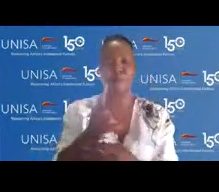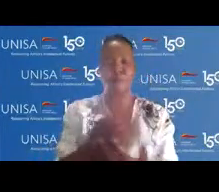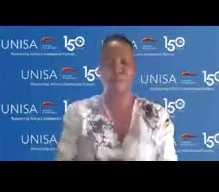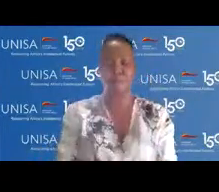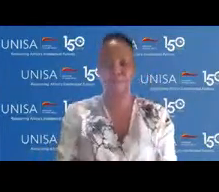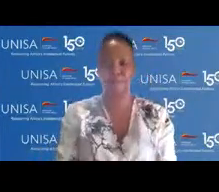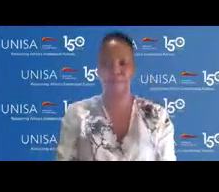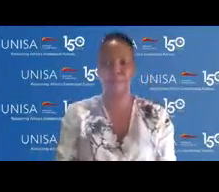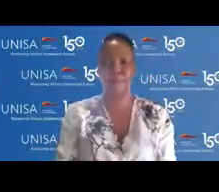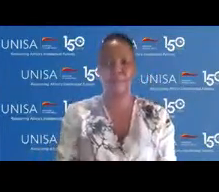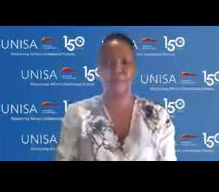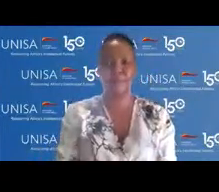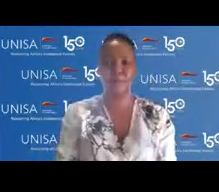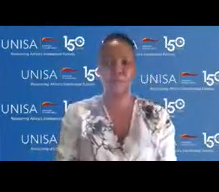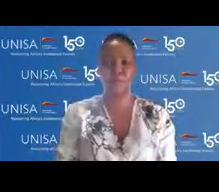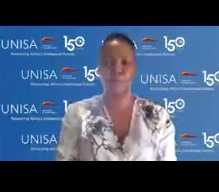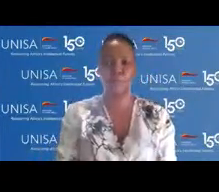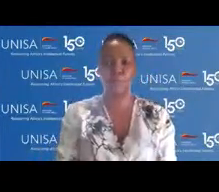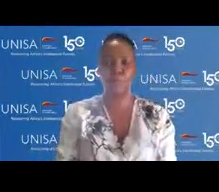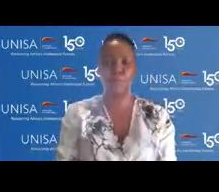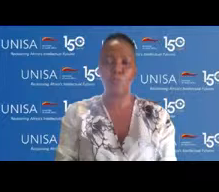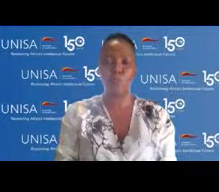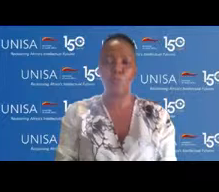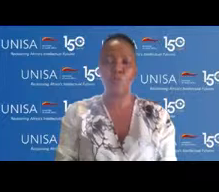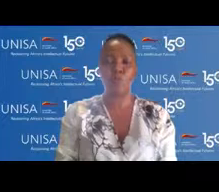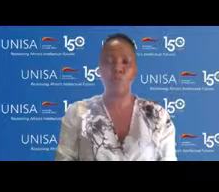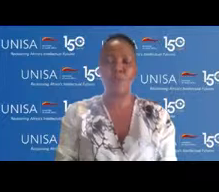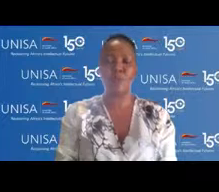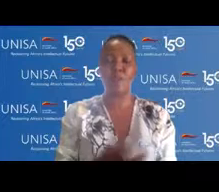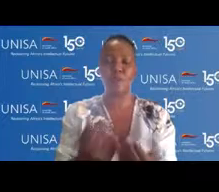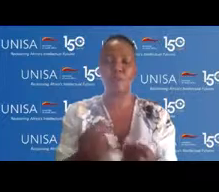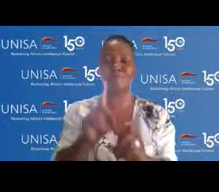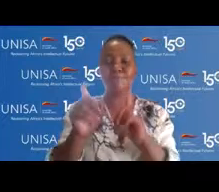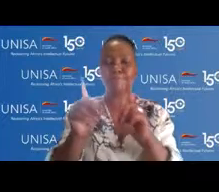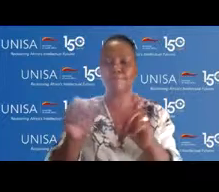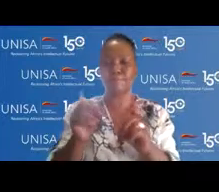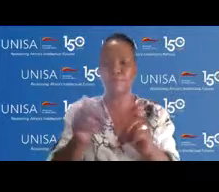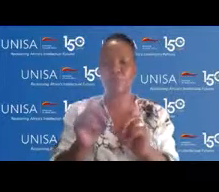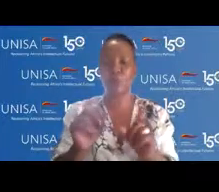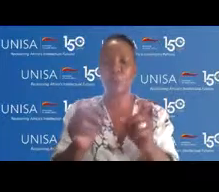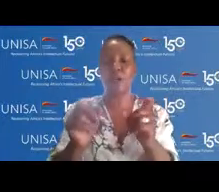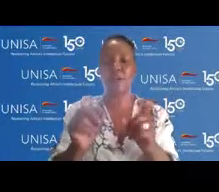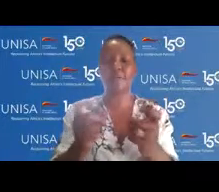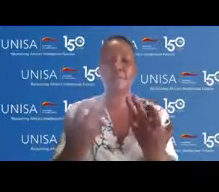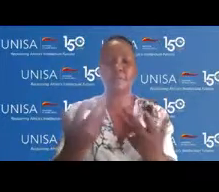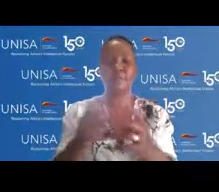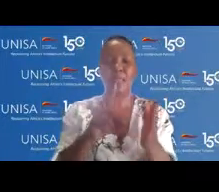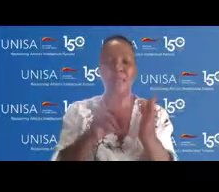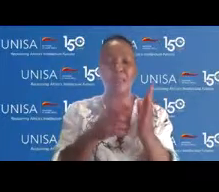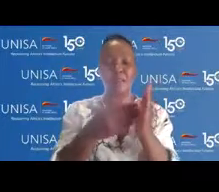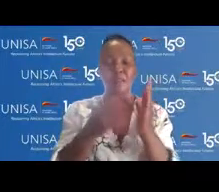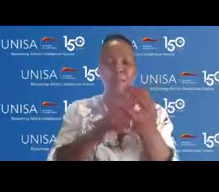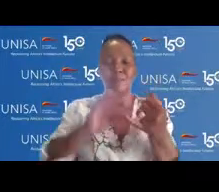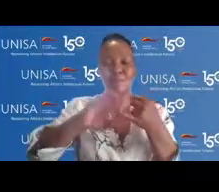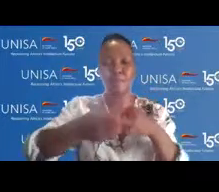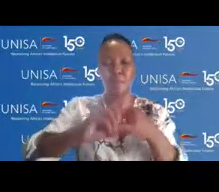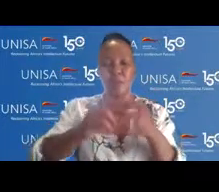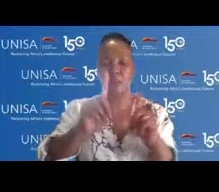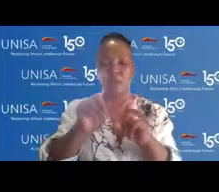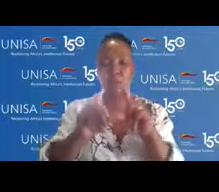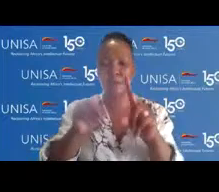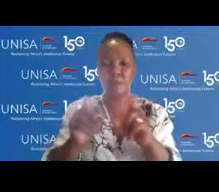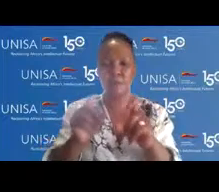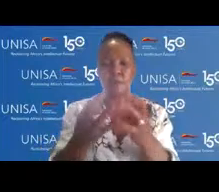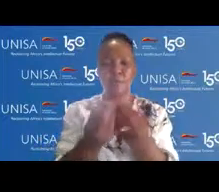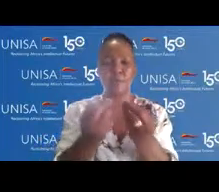then we've got a quiz. So the quiz is very quick. So you just click on attempt quiz. There's a few questions. This